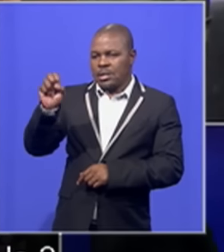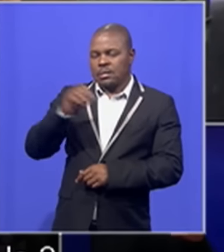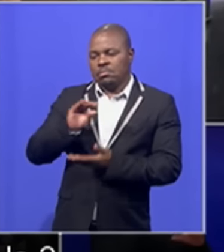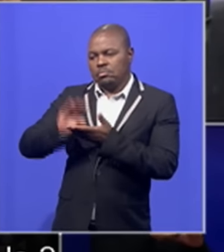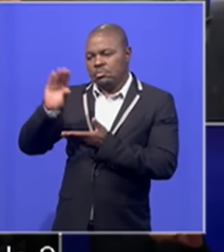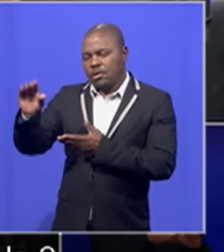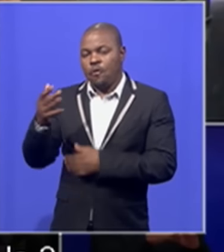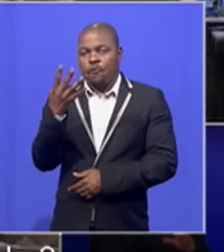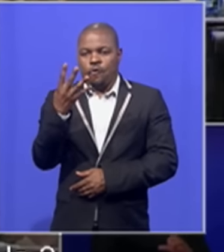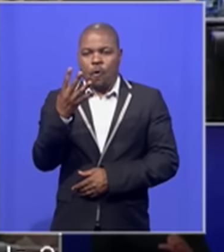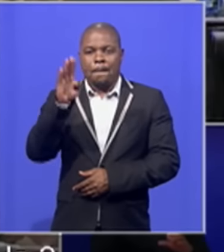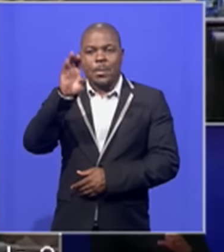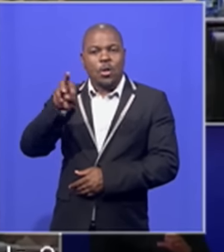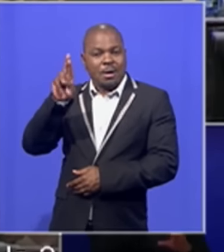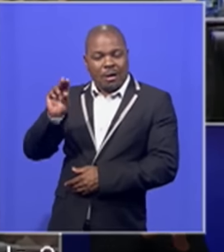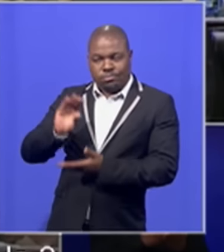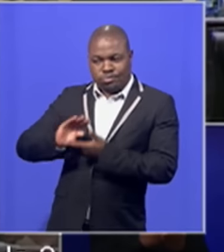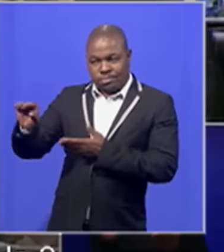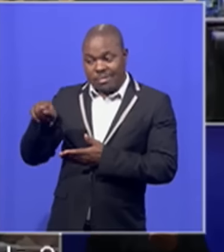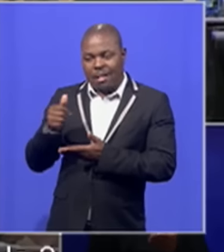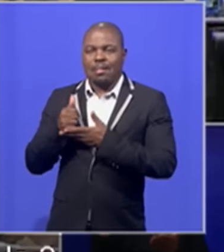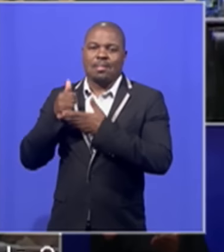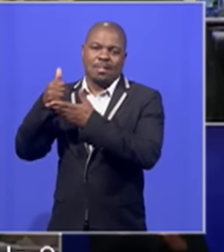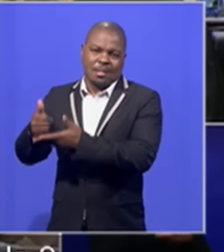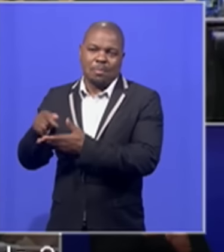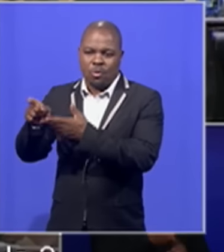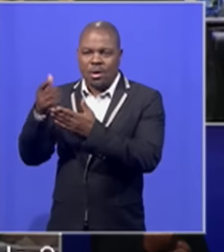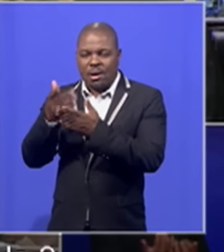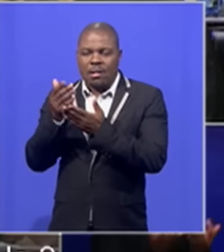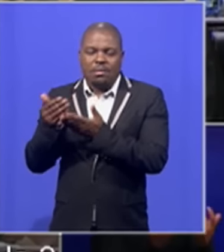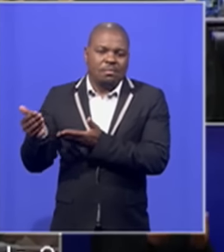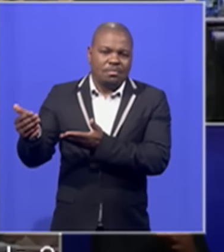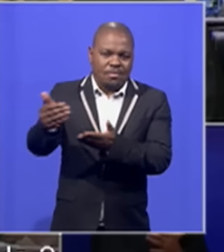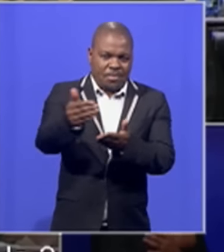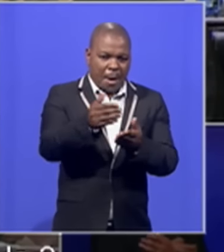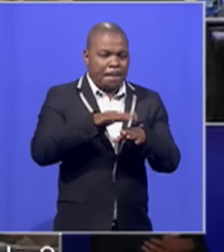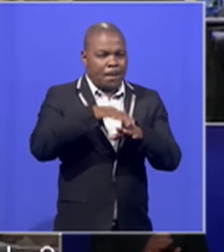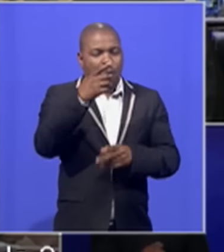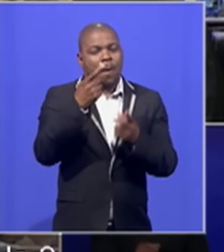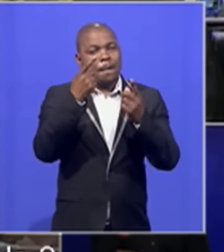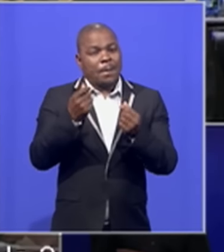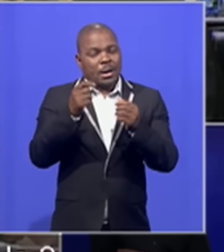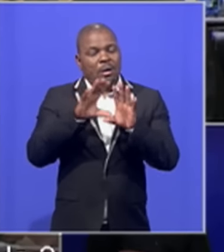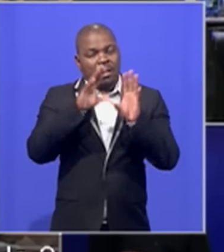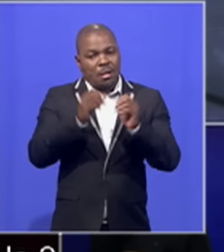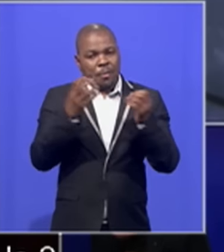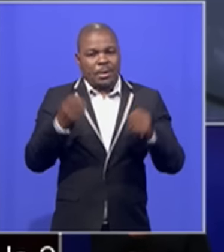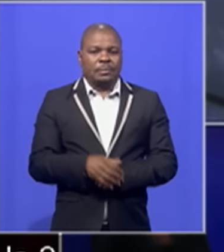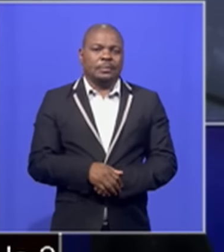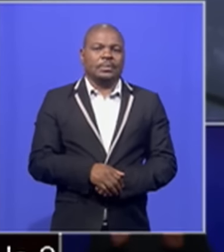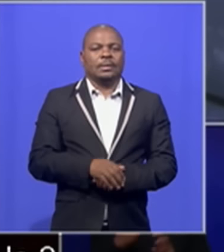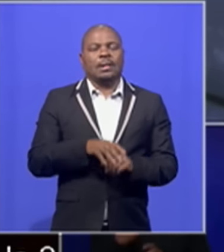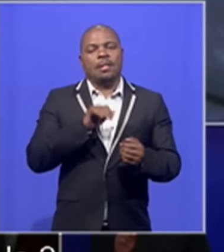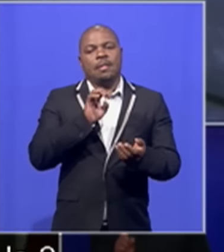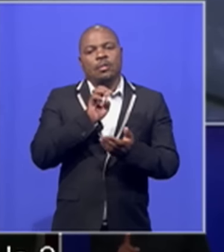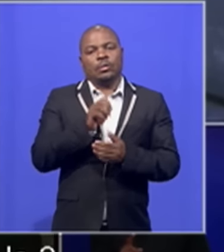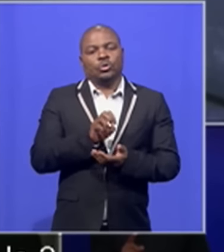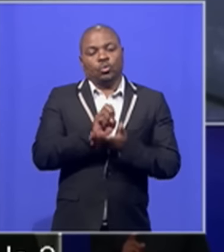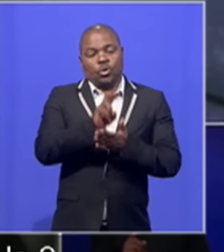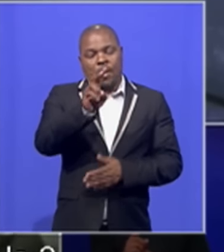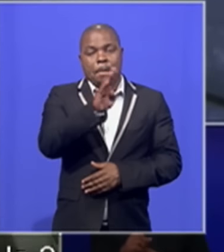di le 4 billion mme se tla ithusa go kgobokanya madi a sekoloto a balelwang go diranta di le dibilione di le